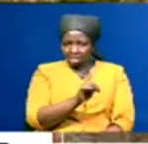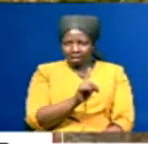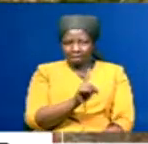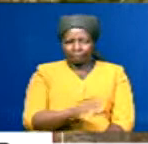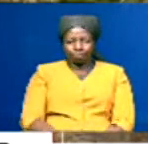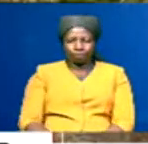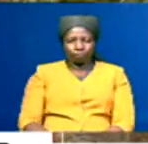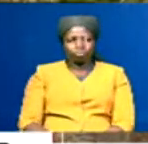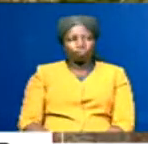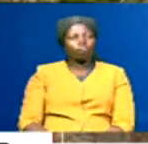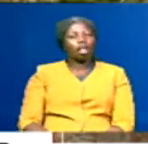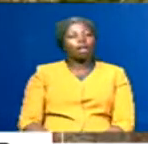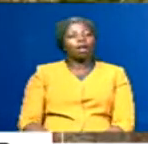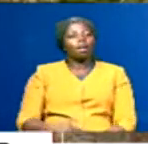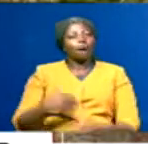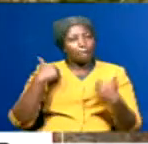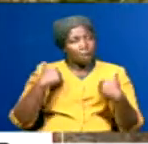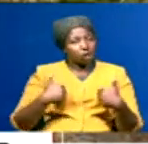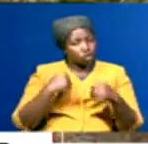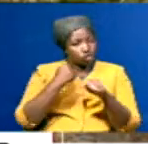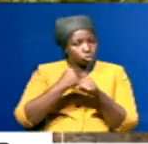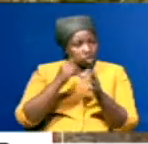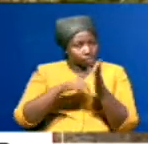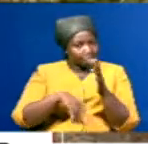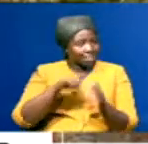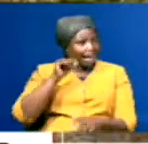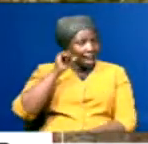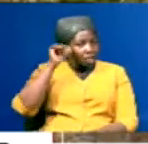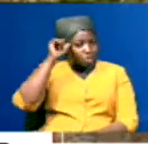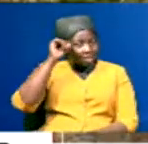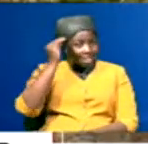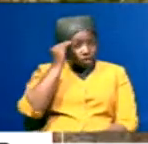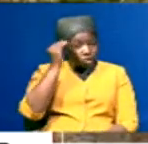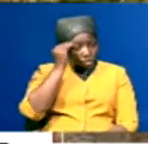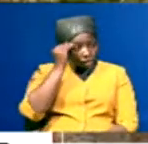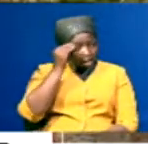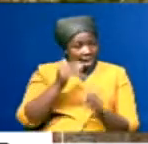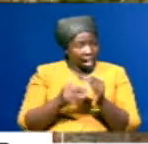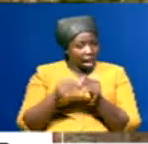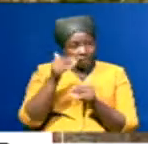I'm doing adult education. Then after that,